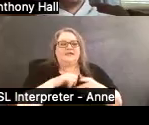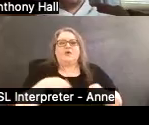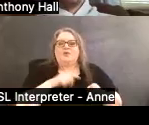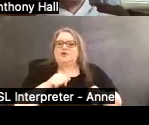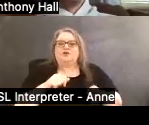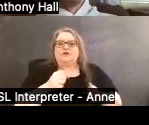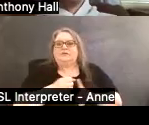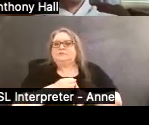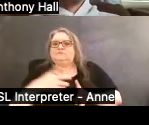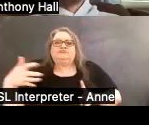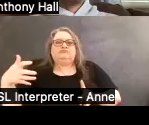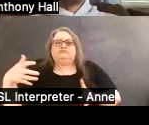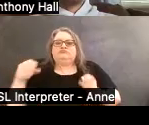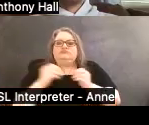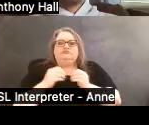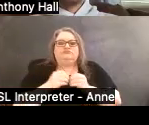more.